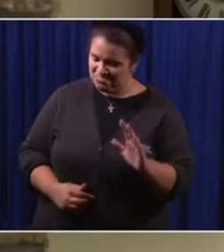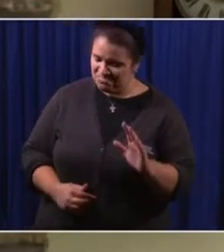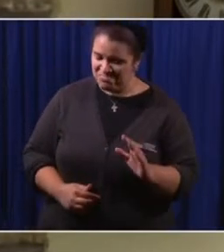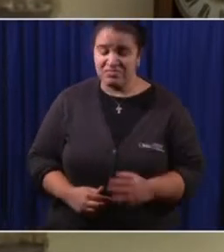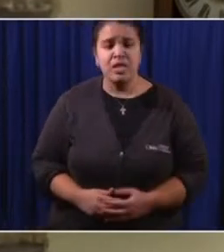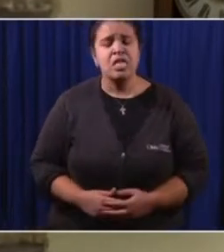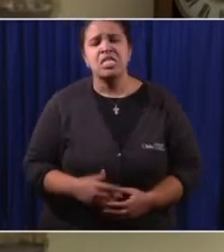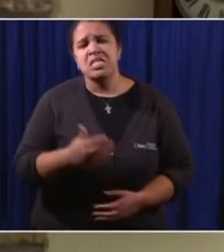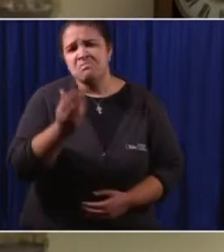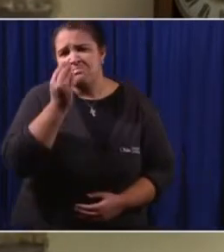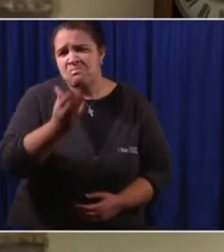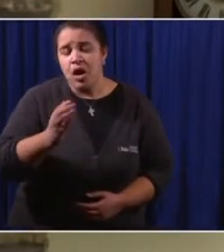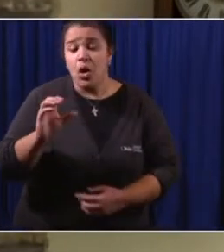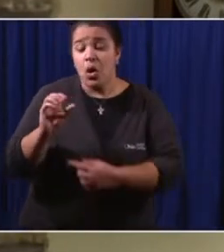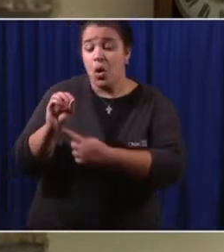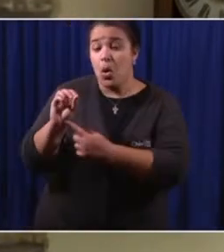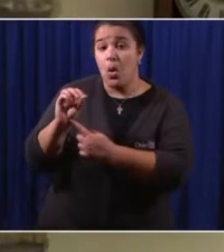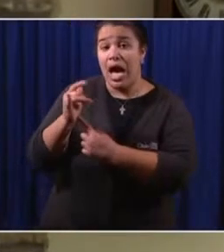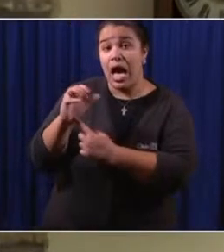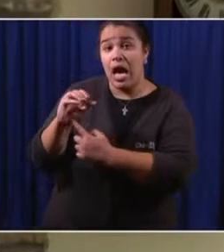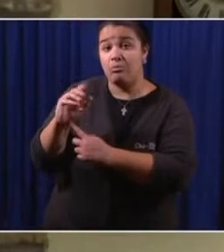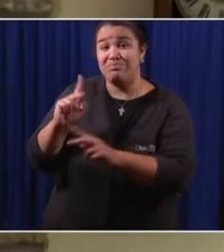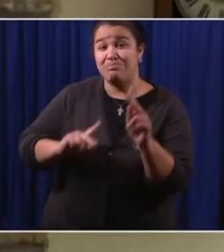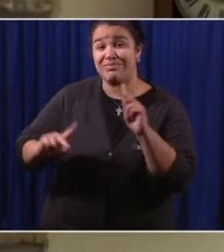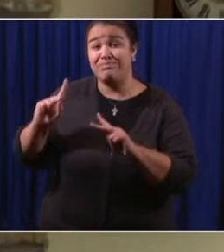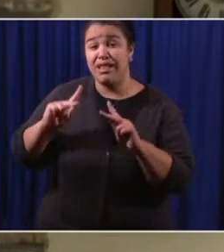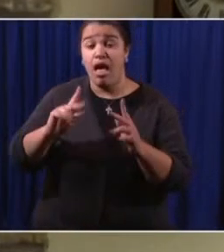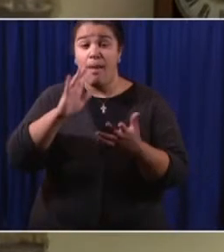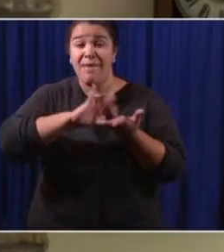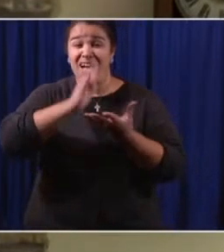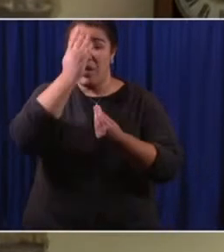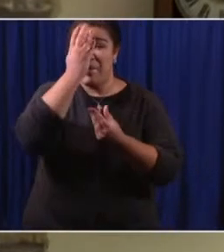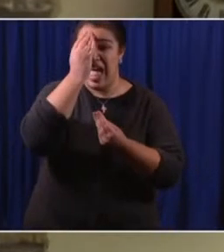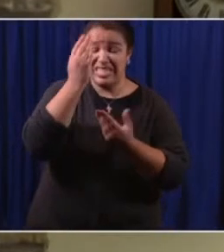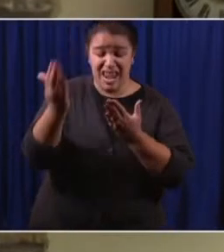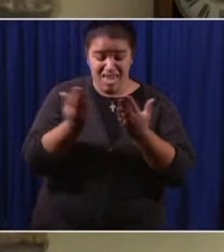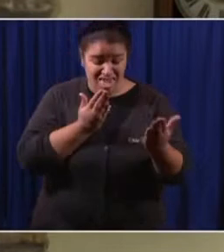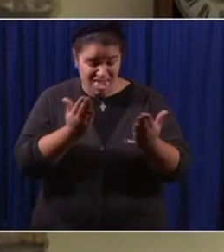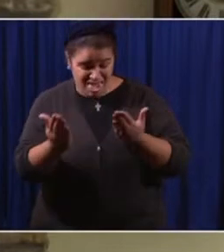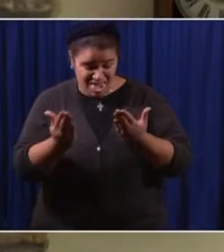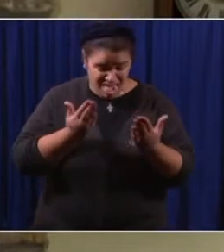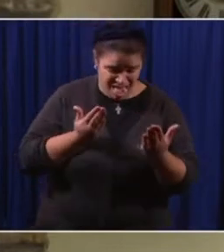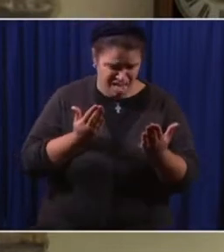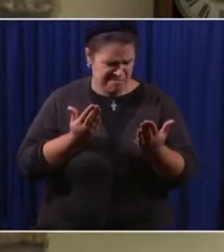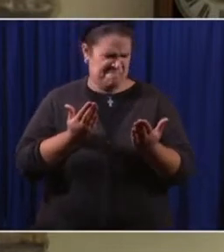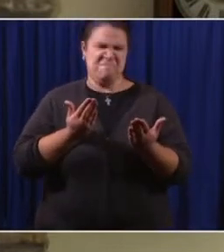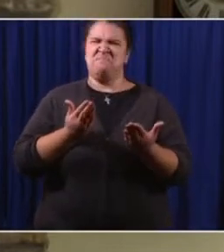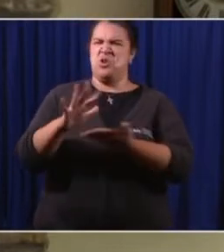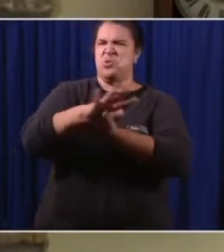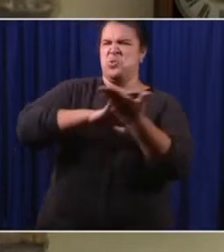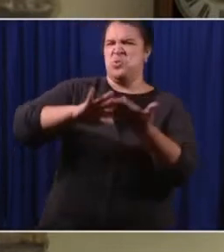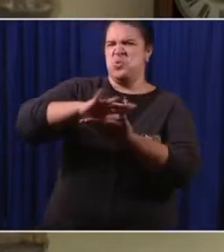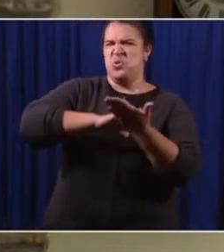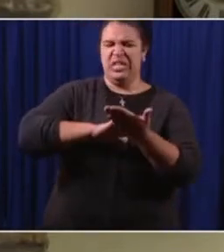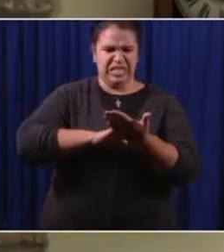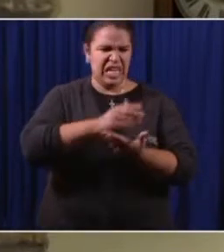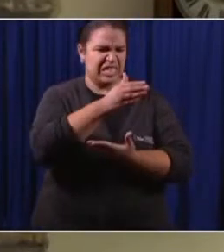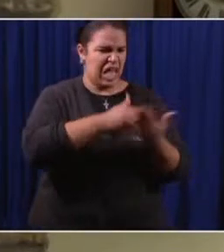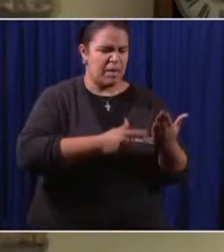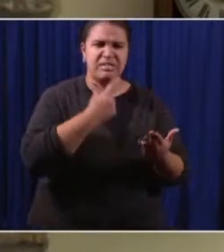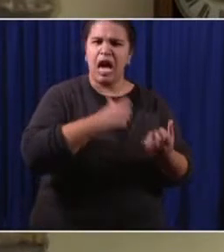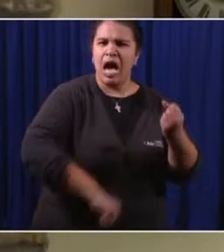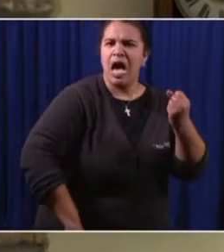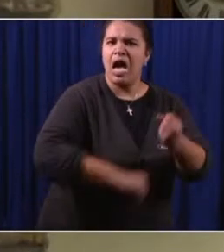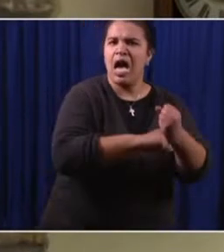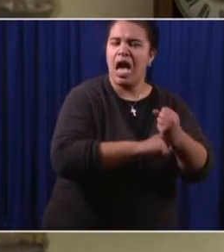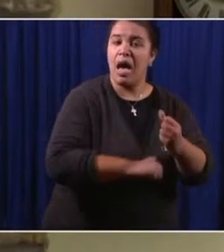are conflicted by the medical information they're receiving. There are questions about the effectiveness of masks, questions about the true number of deaths